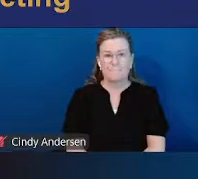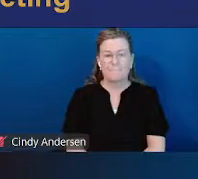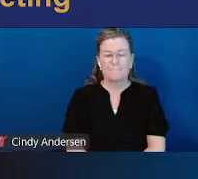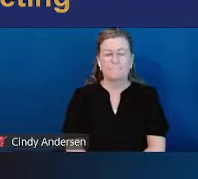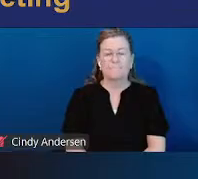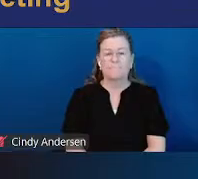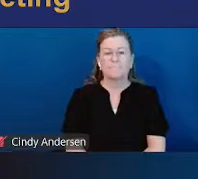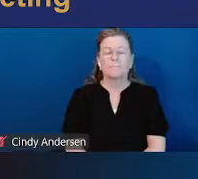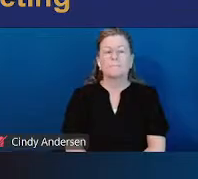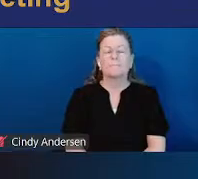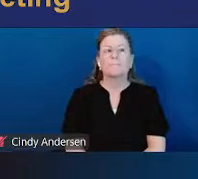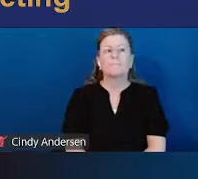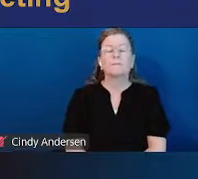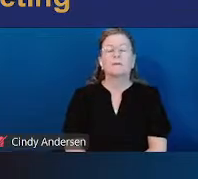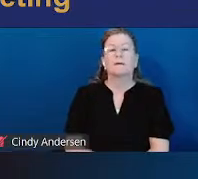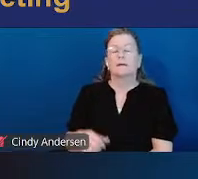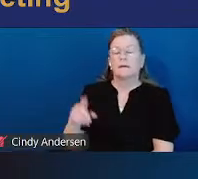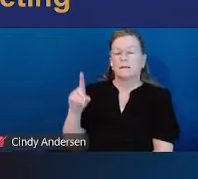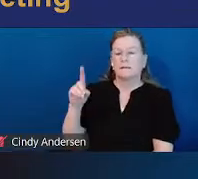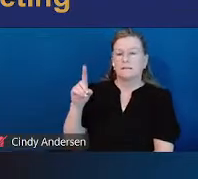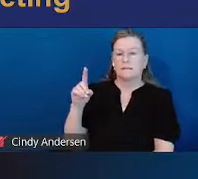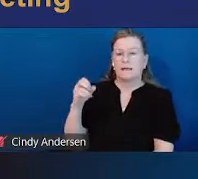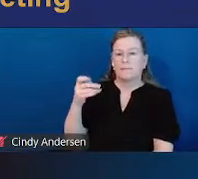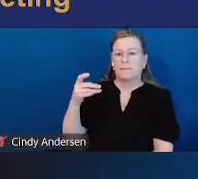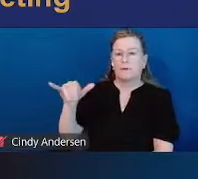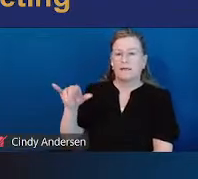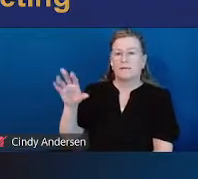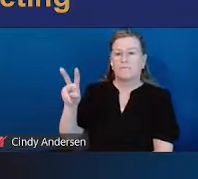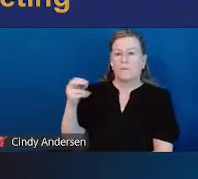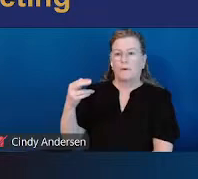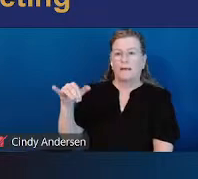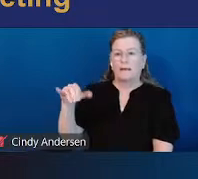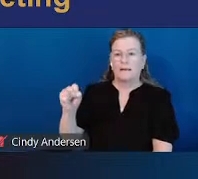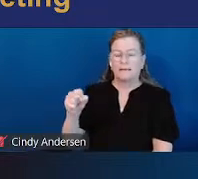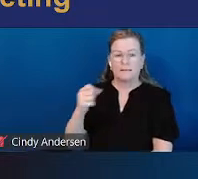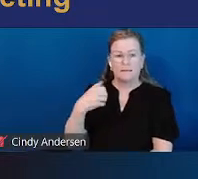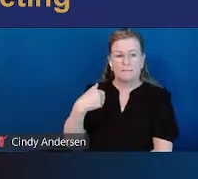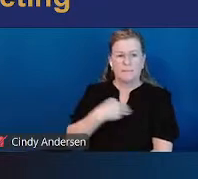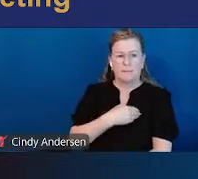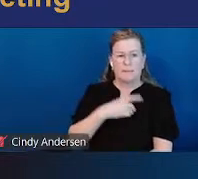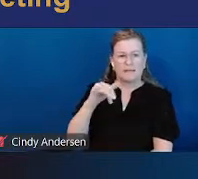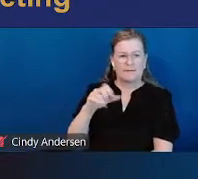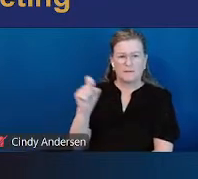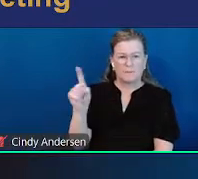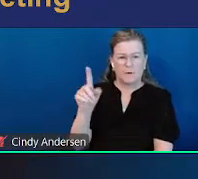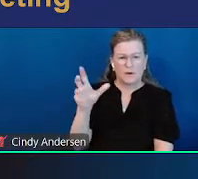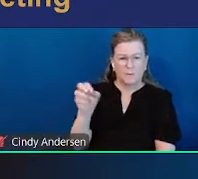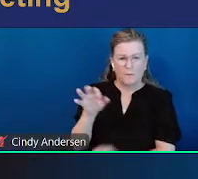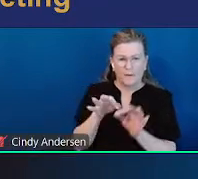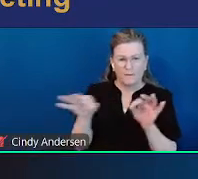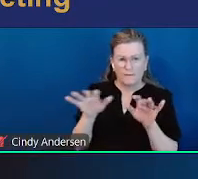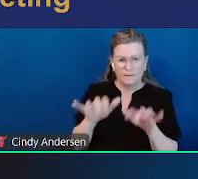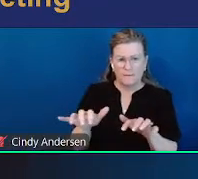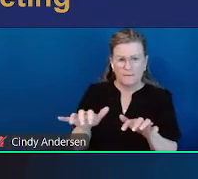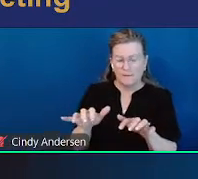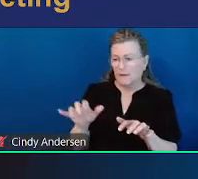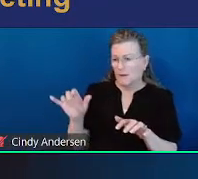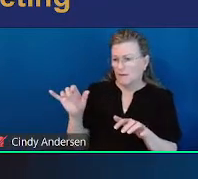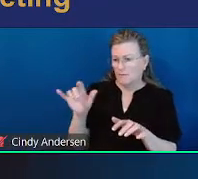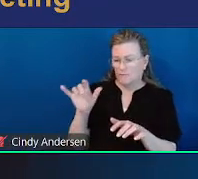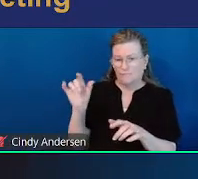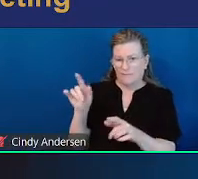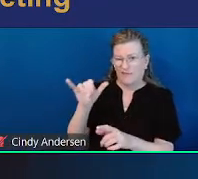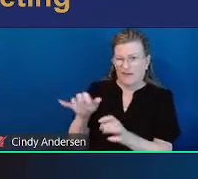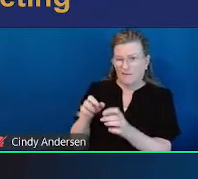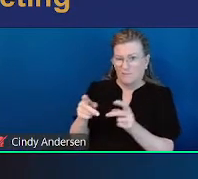This is Deputy Voorhees. Member Davis, can you tell me where you wanted that again? Right where you were typing it.